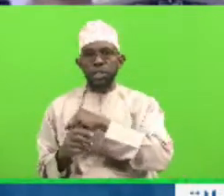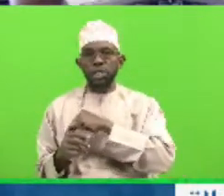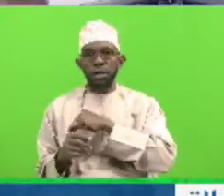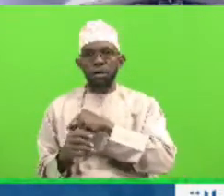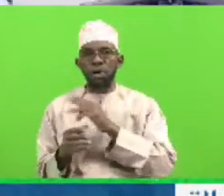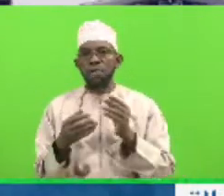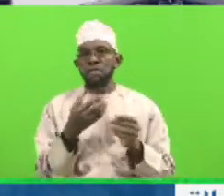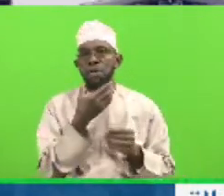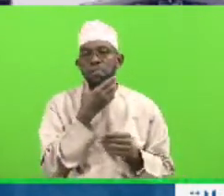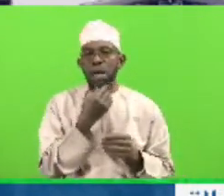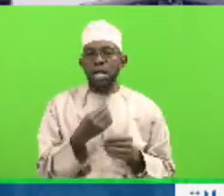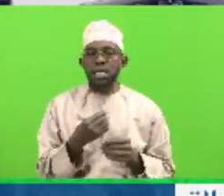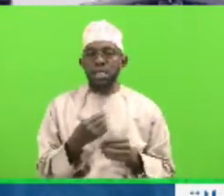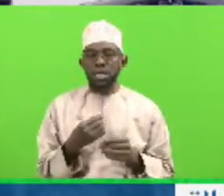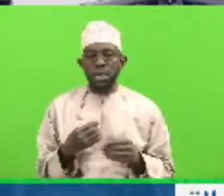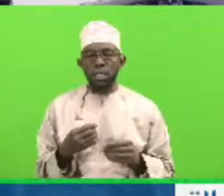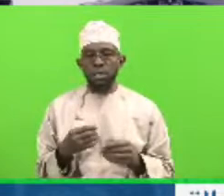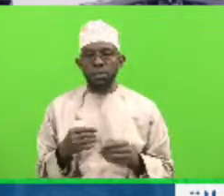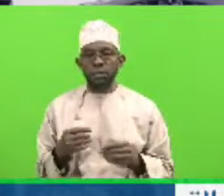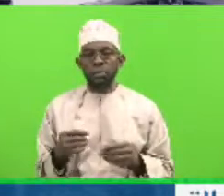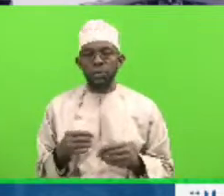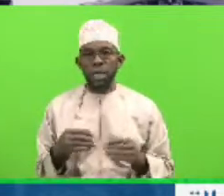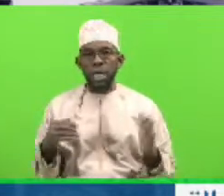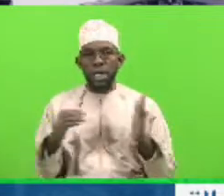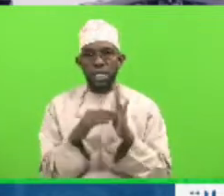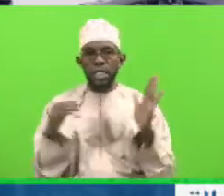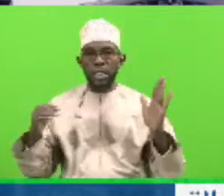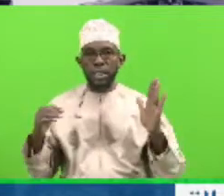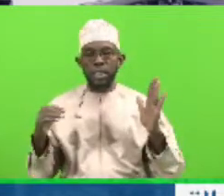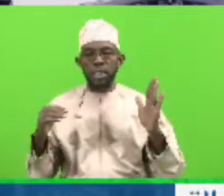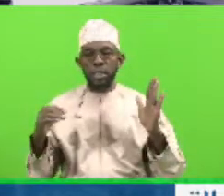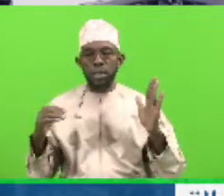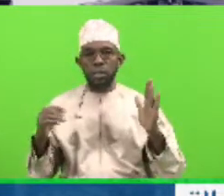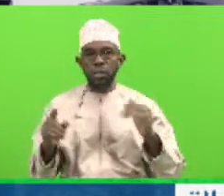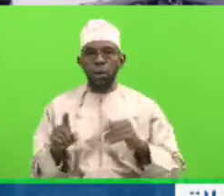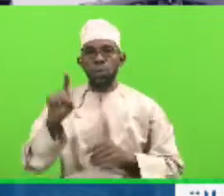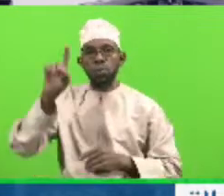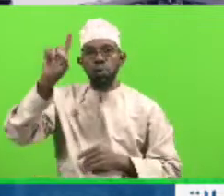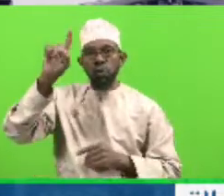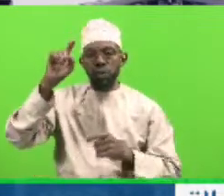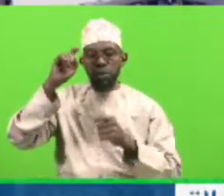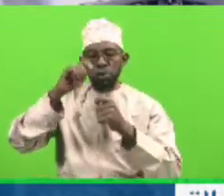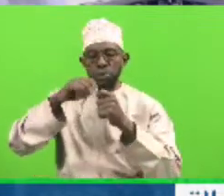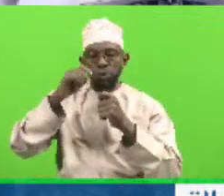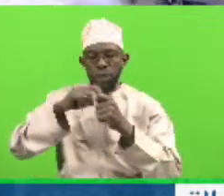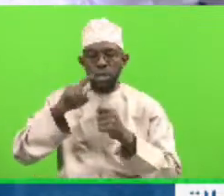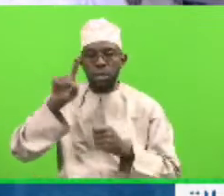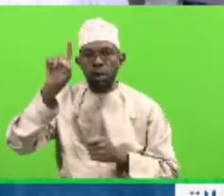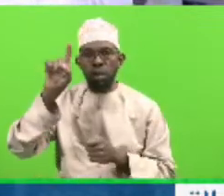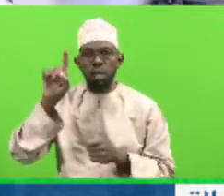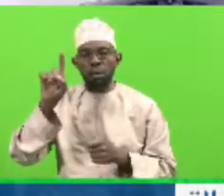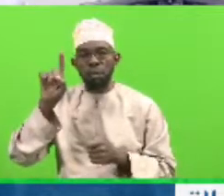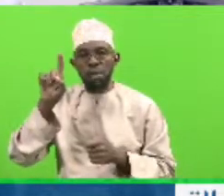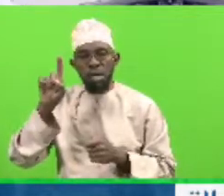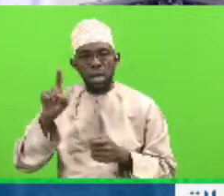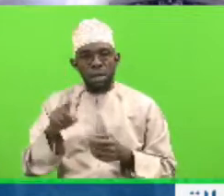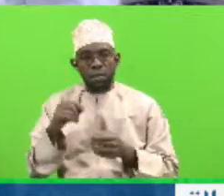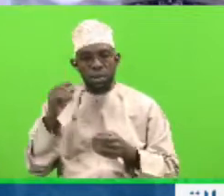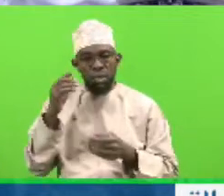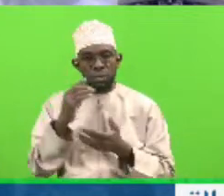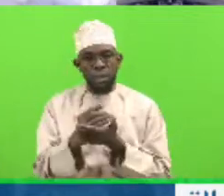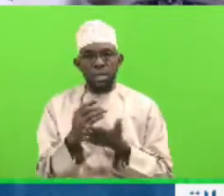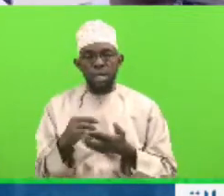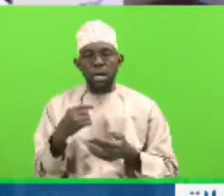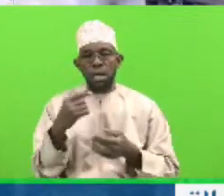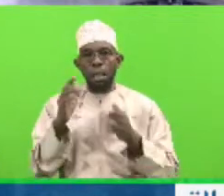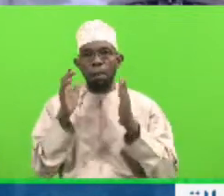man, the fitrah. It goes against it because Allah subhanahu wa ta'ala, the fitrah He has put in us is